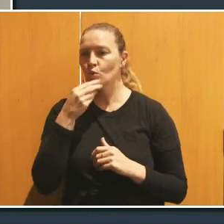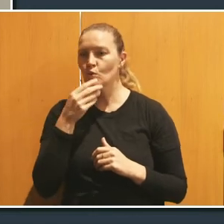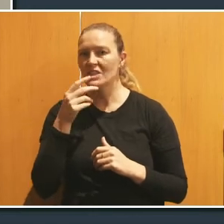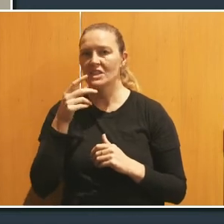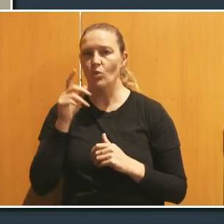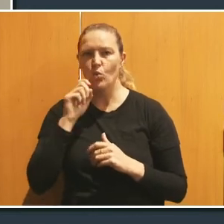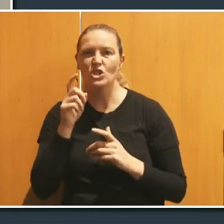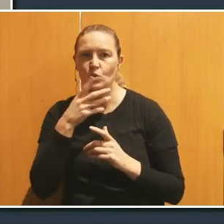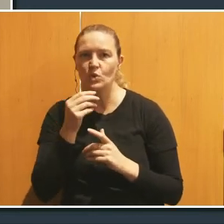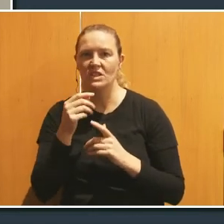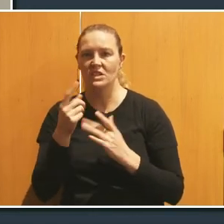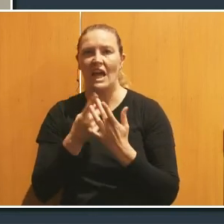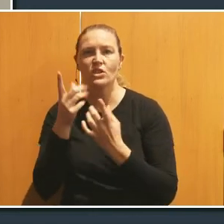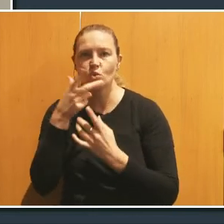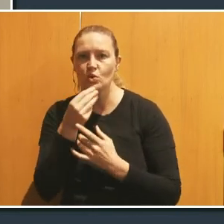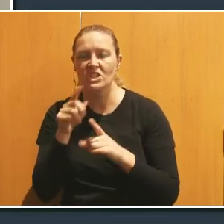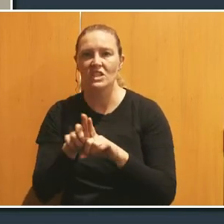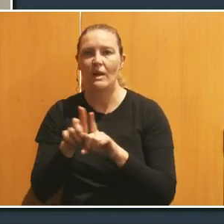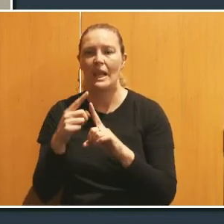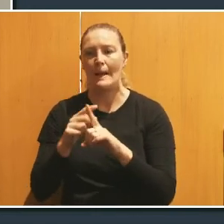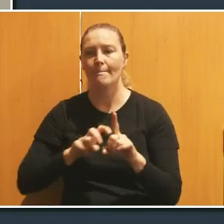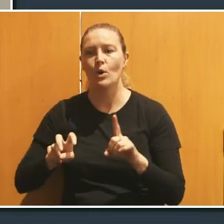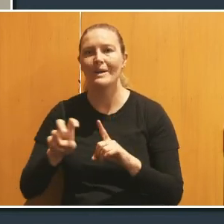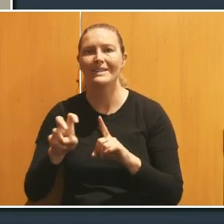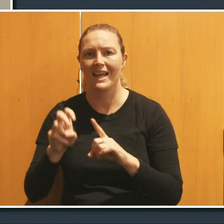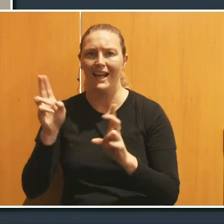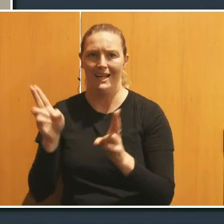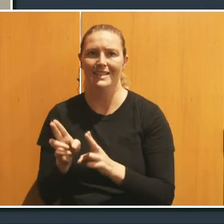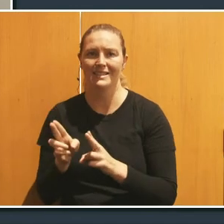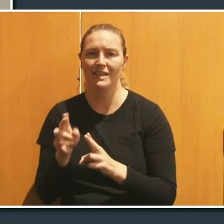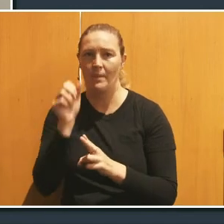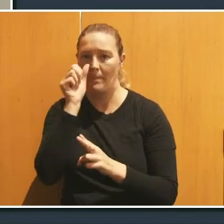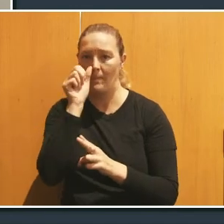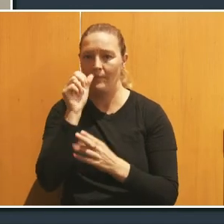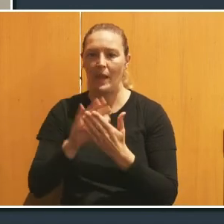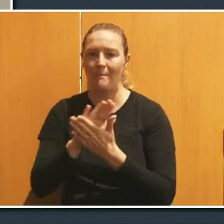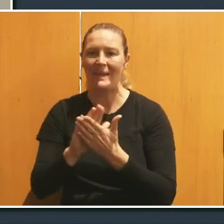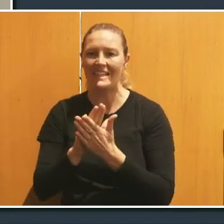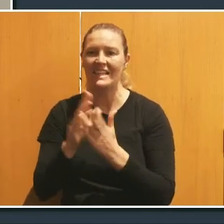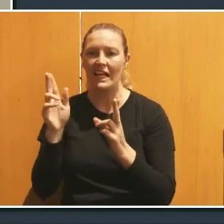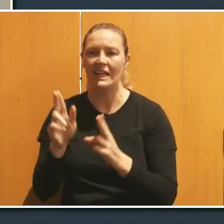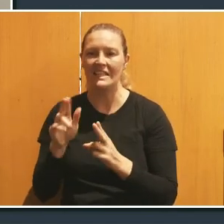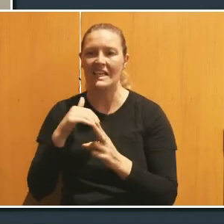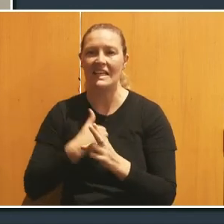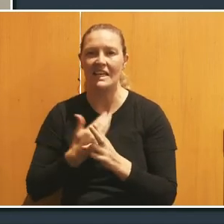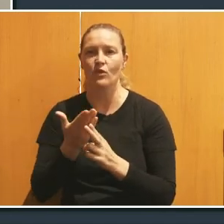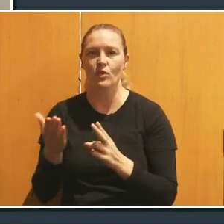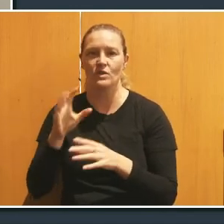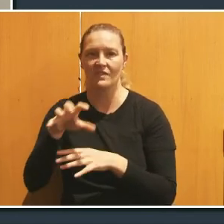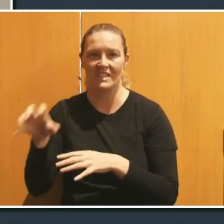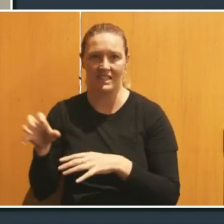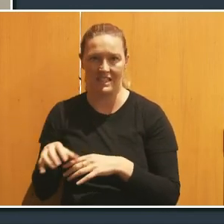mobility is typically reduced, and therefore you are placing a lower demand on those facilities.